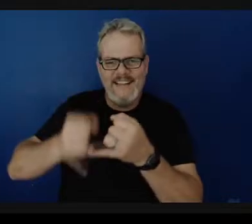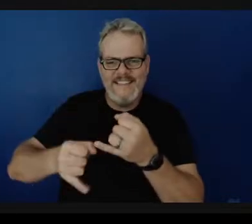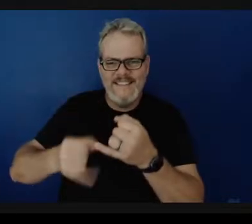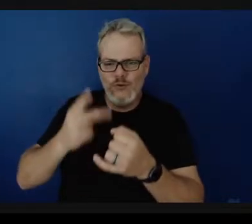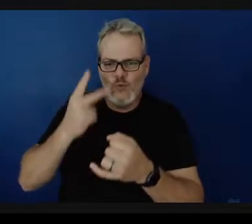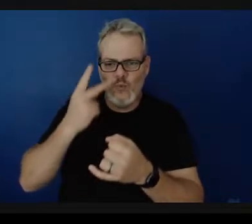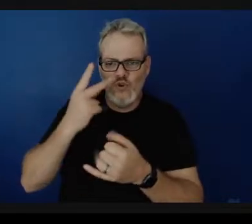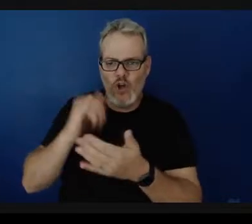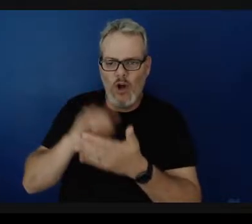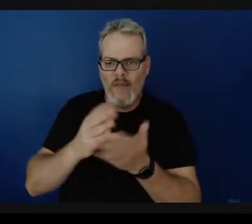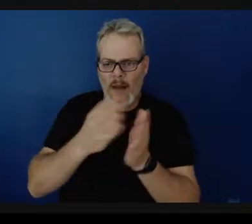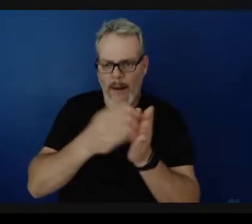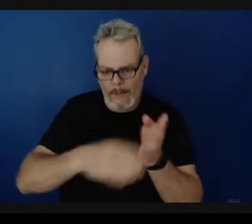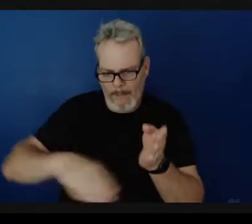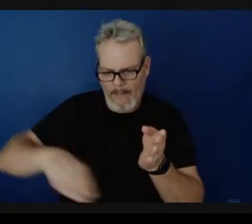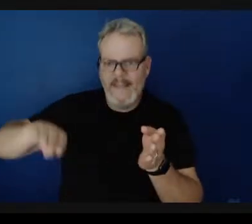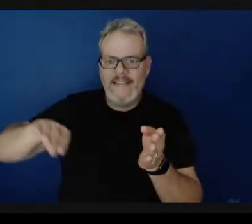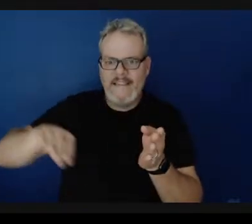pit